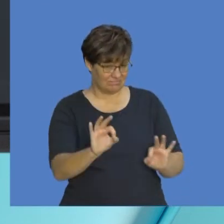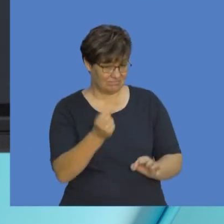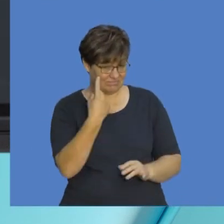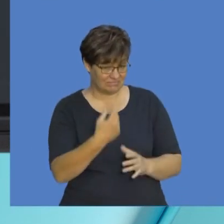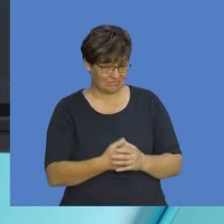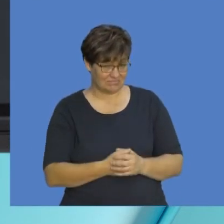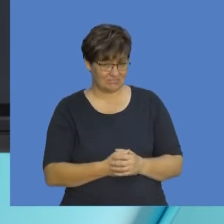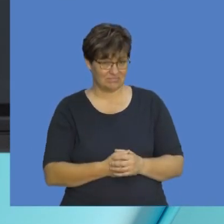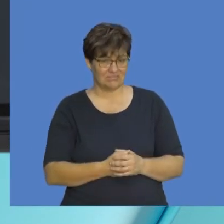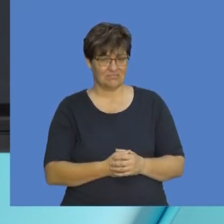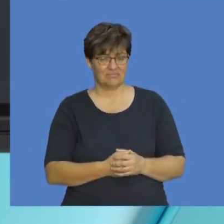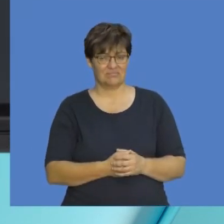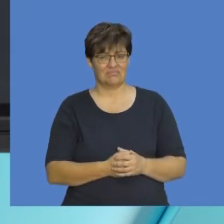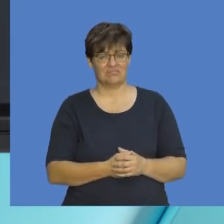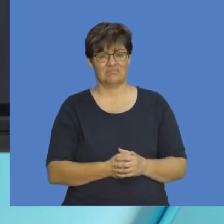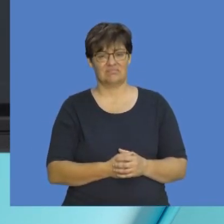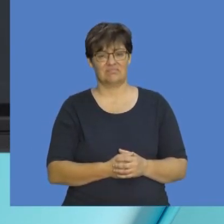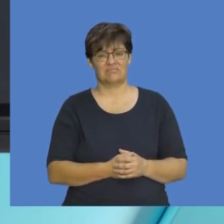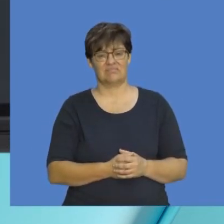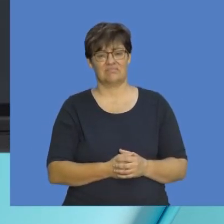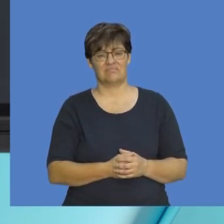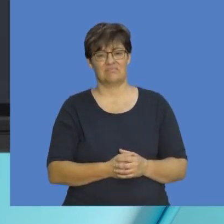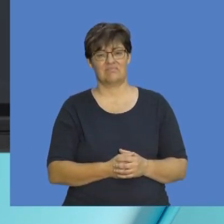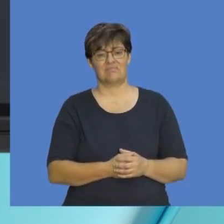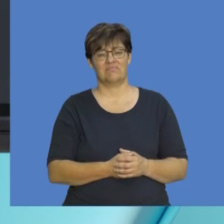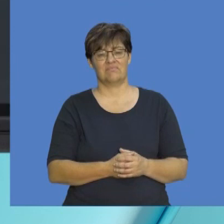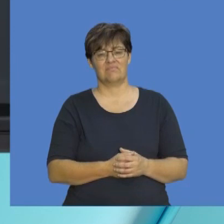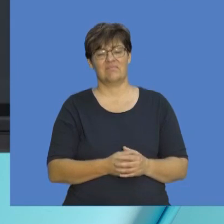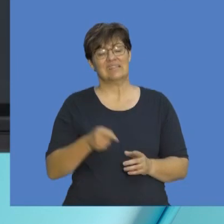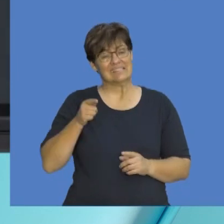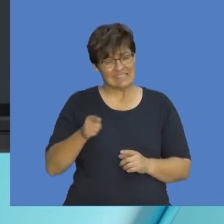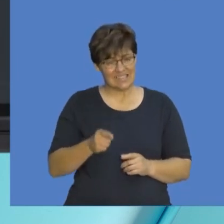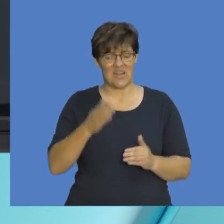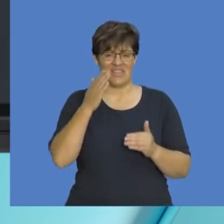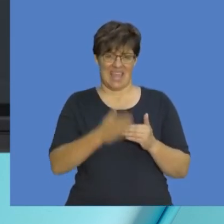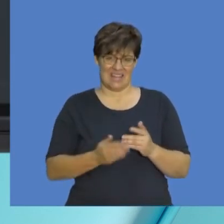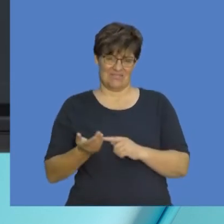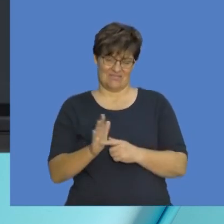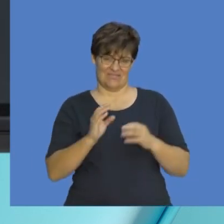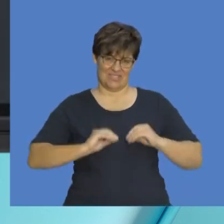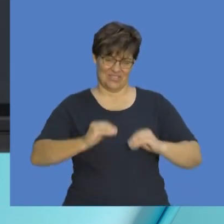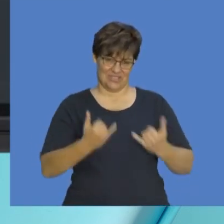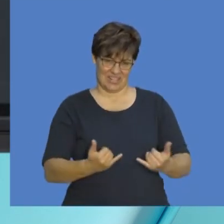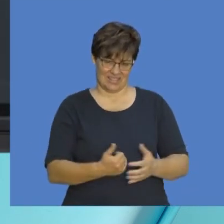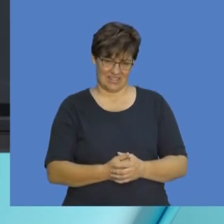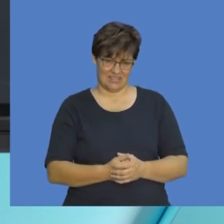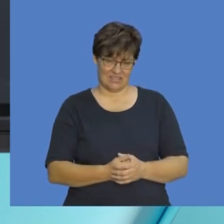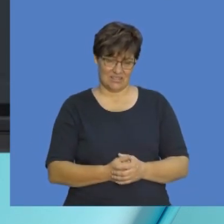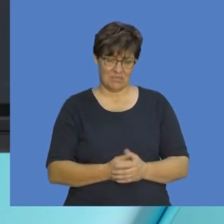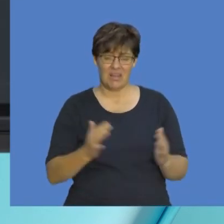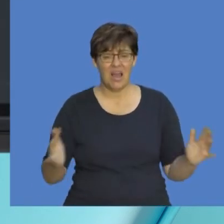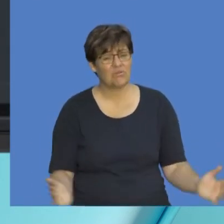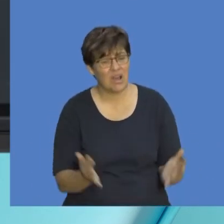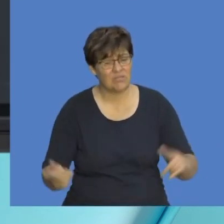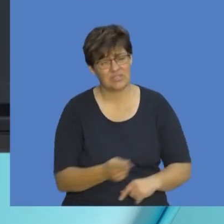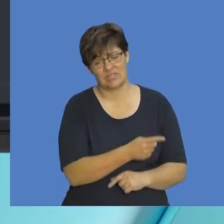together? Okay. So guys, this is the end of our session. I